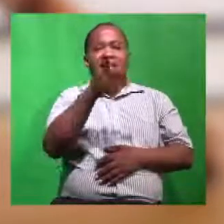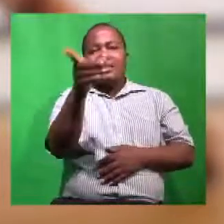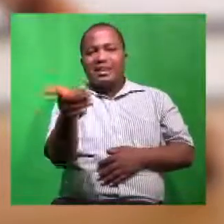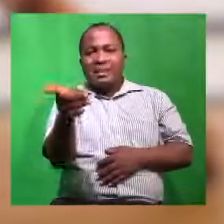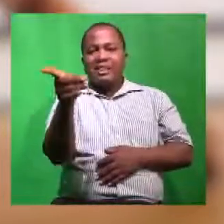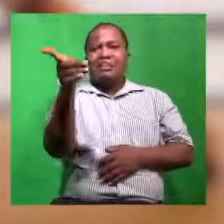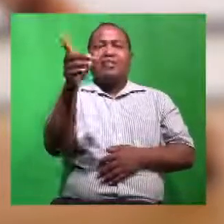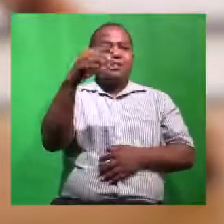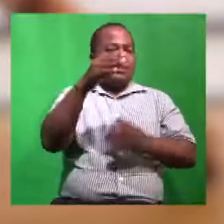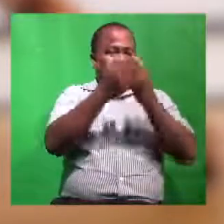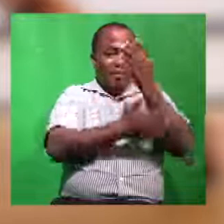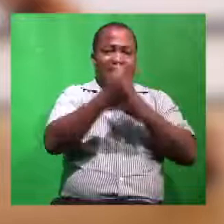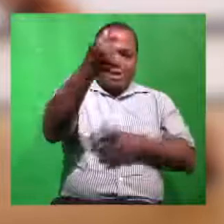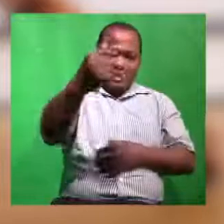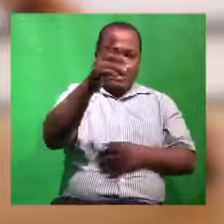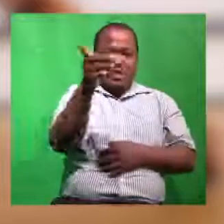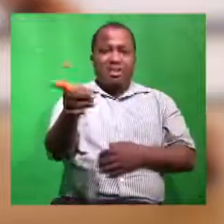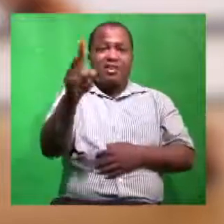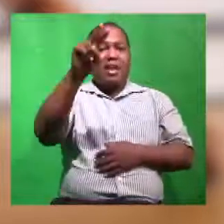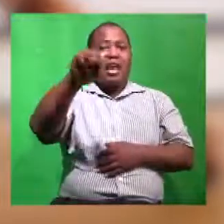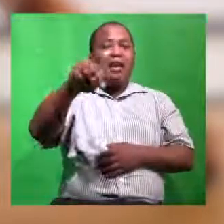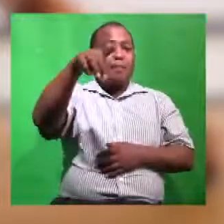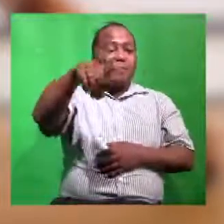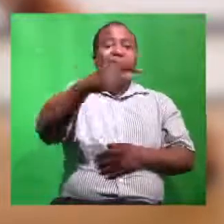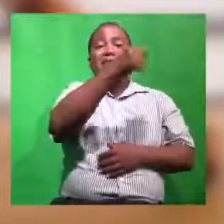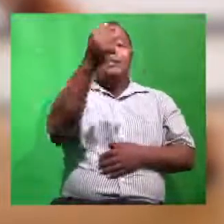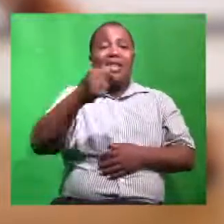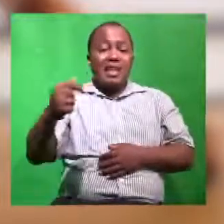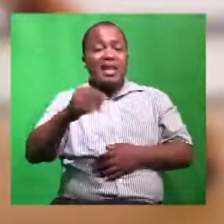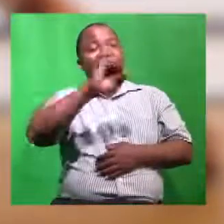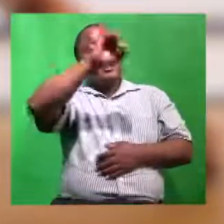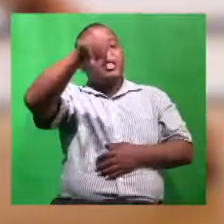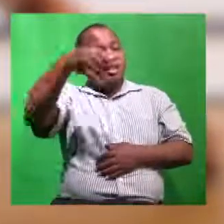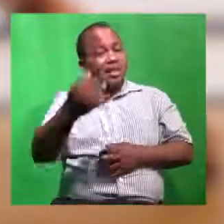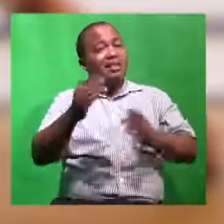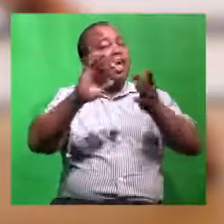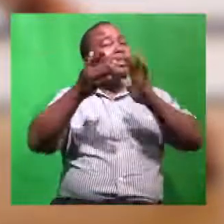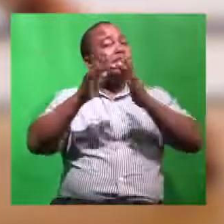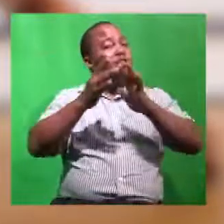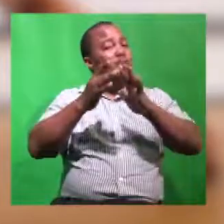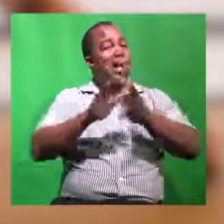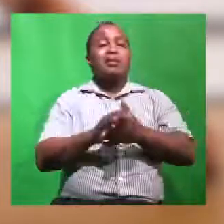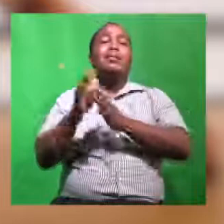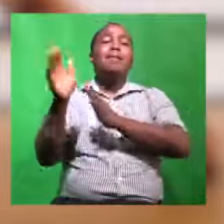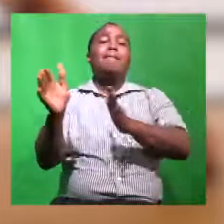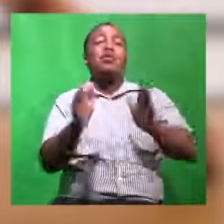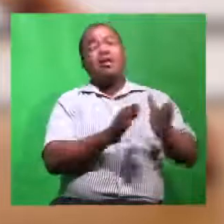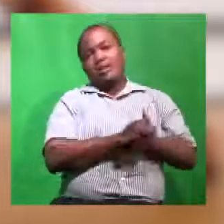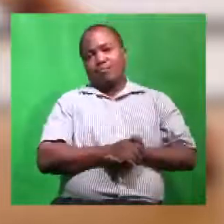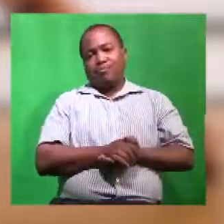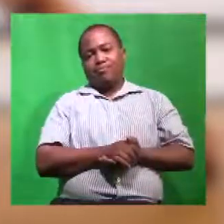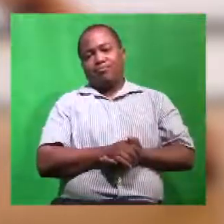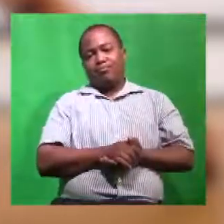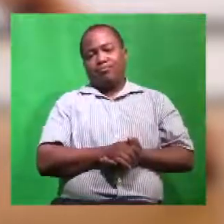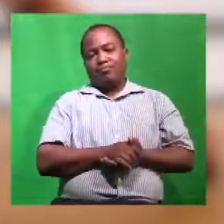TGNP. TGNP means what? Tanzania Gender Networking Program. Tanzania Gender Networking Program. This is also another